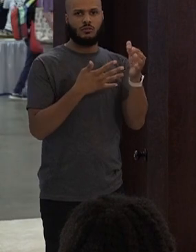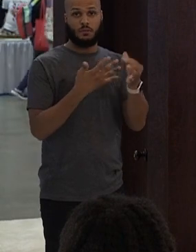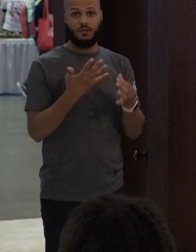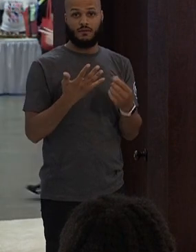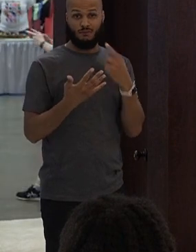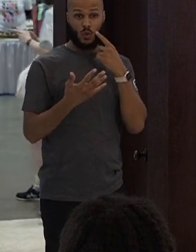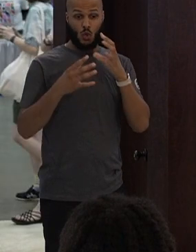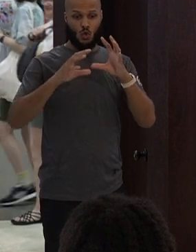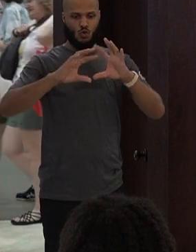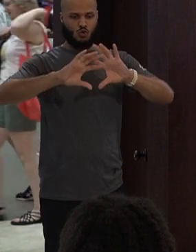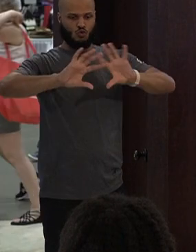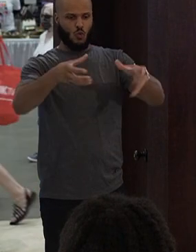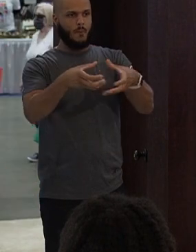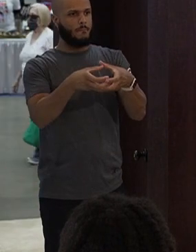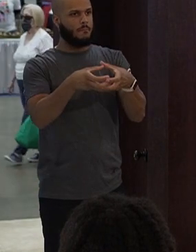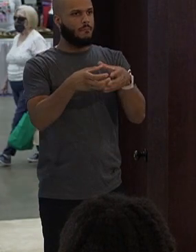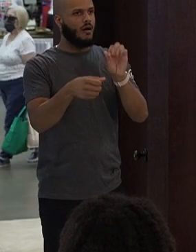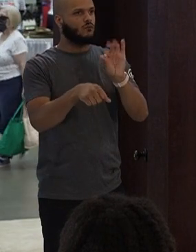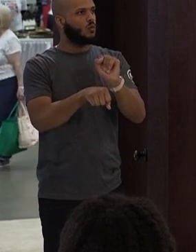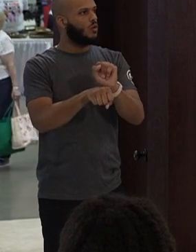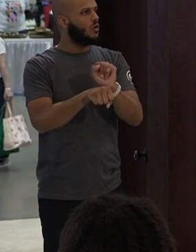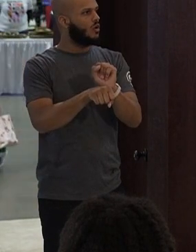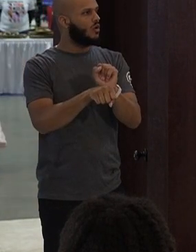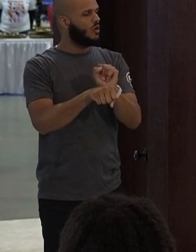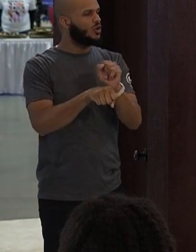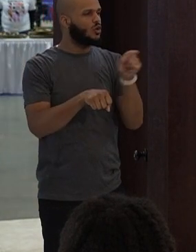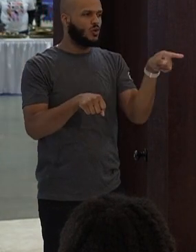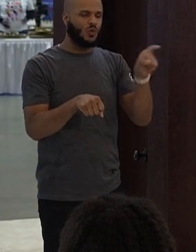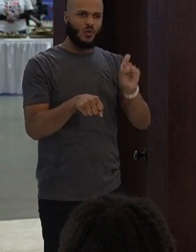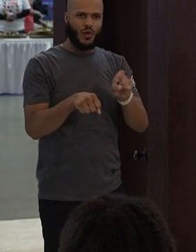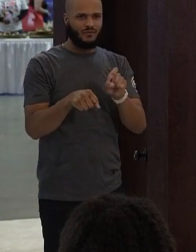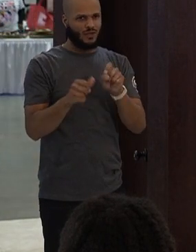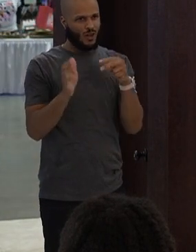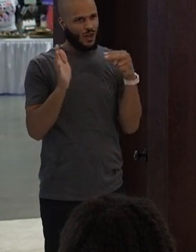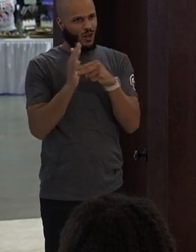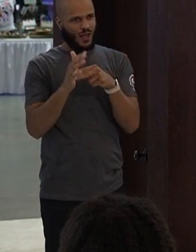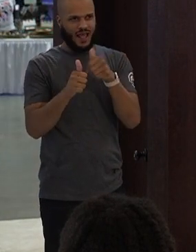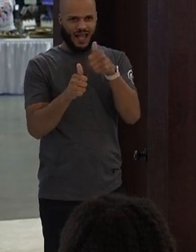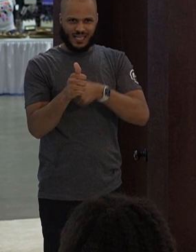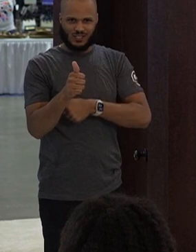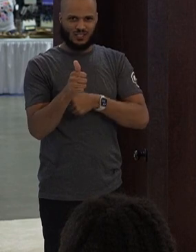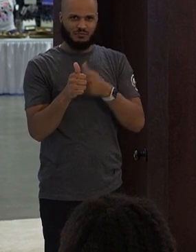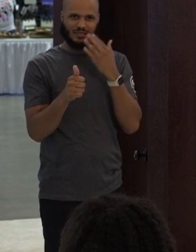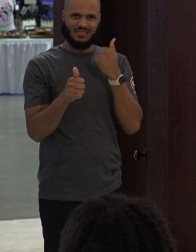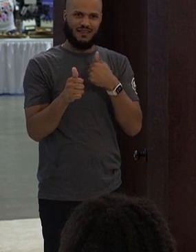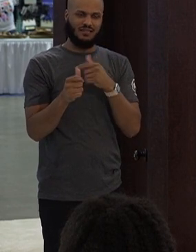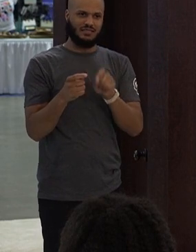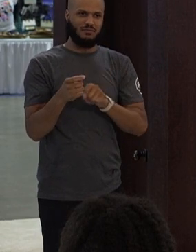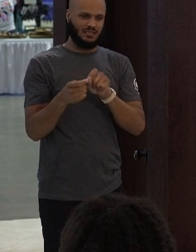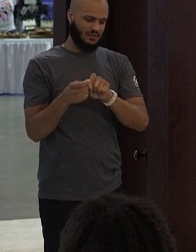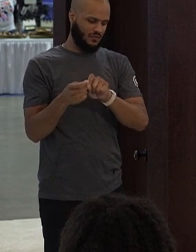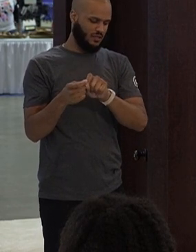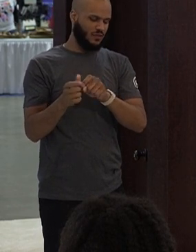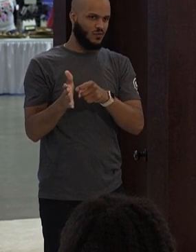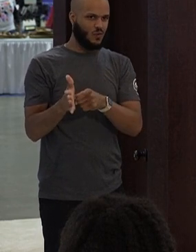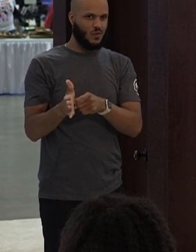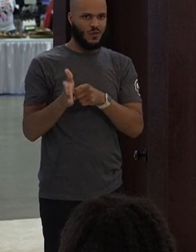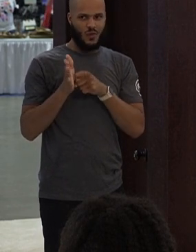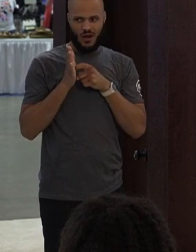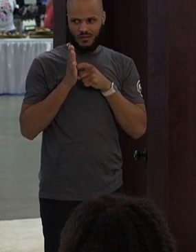for groups of works. But you have to check out each one. These have particular requirements, which you can find